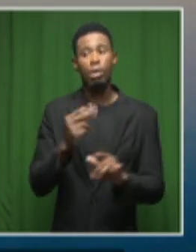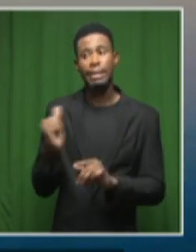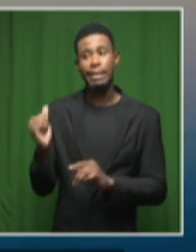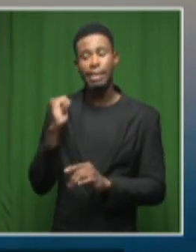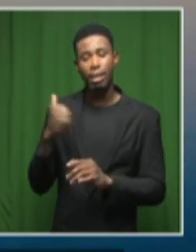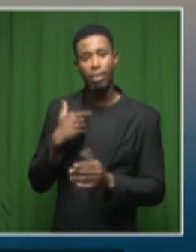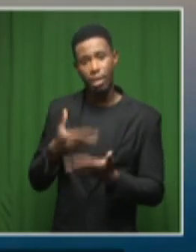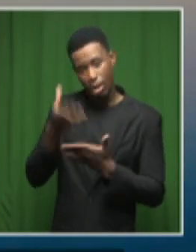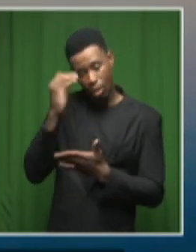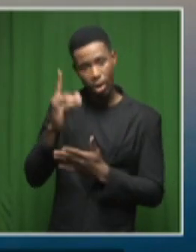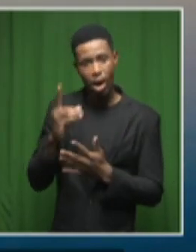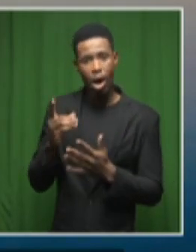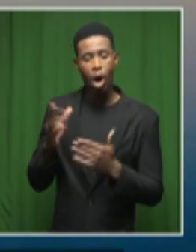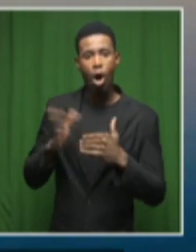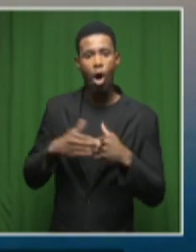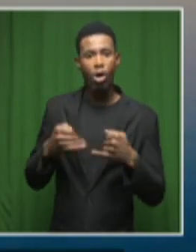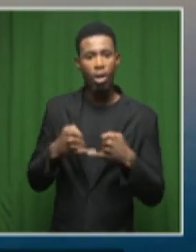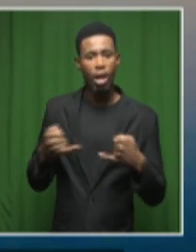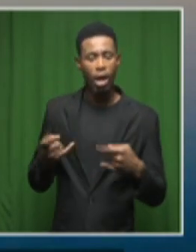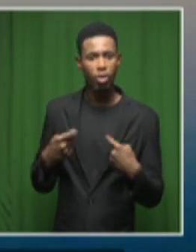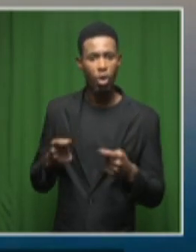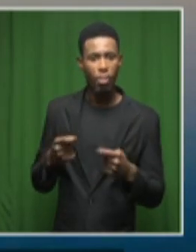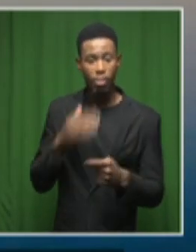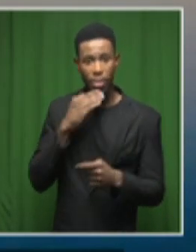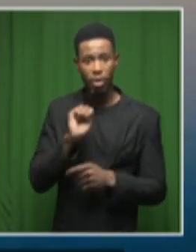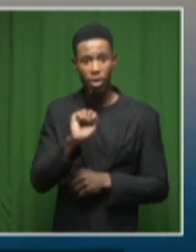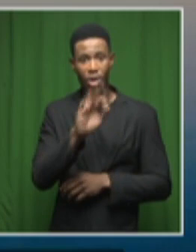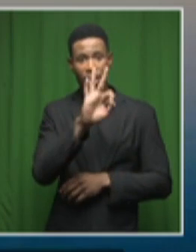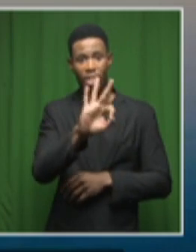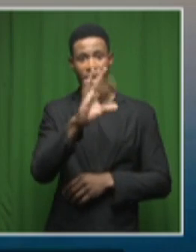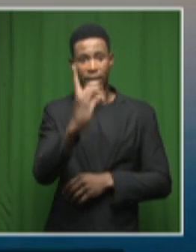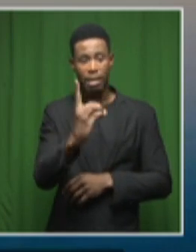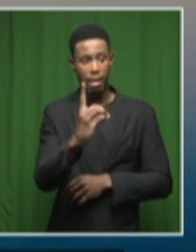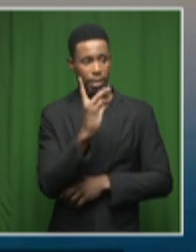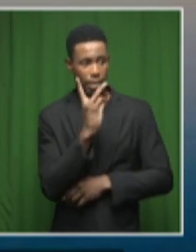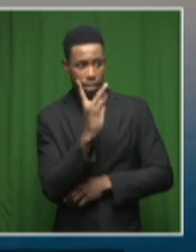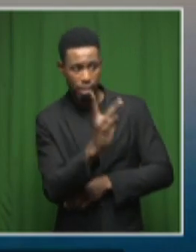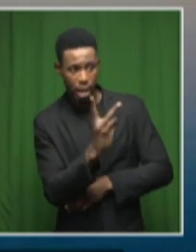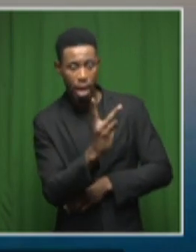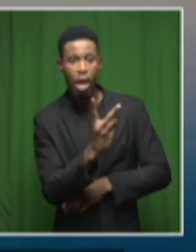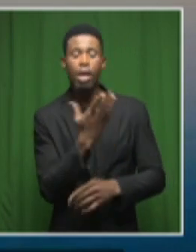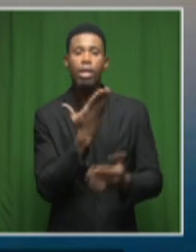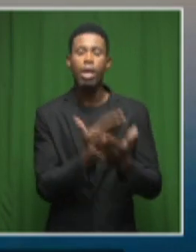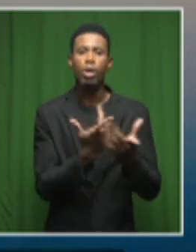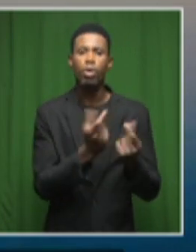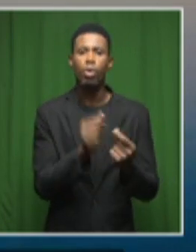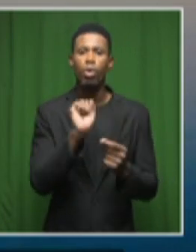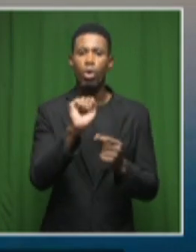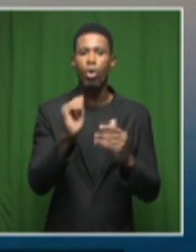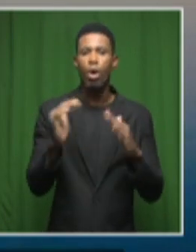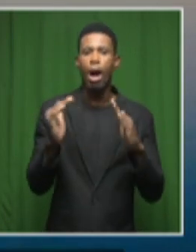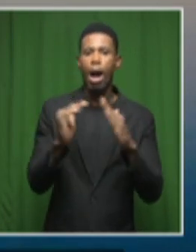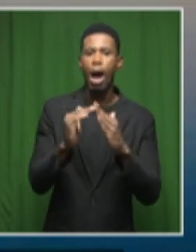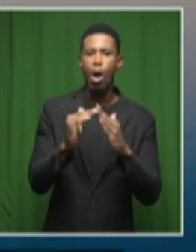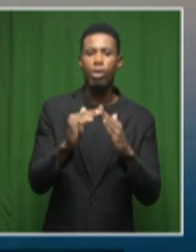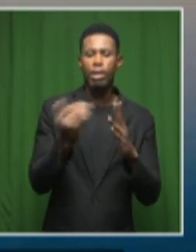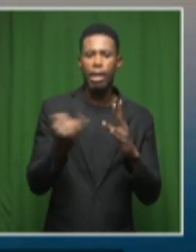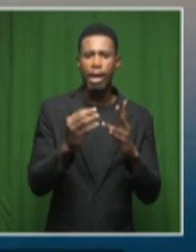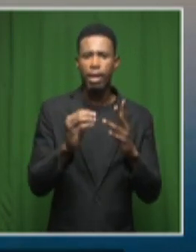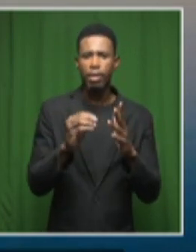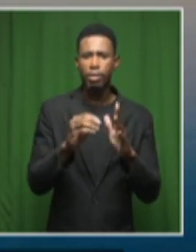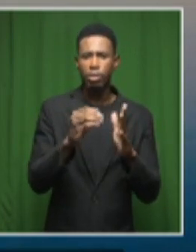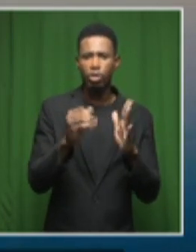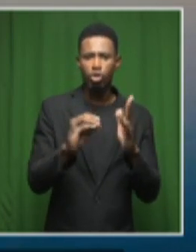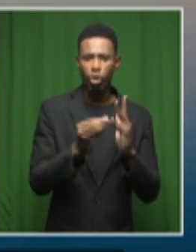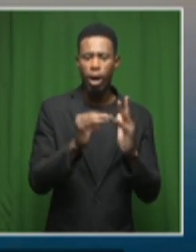So basically you see on your 3D, you place it at your house, you place an order, you get an art piece. So those are the things that